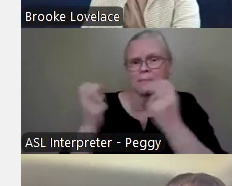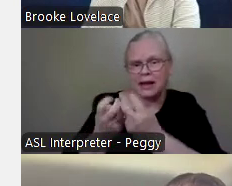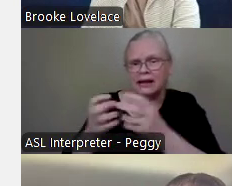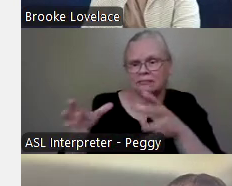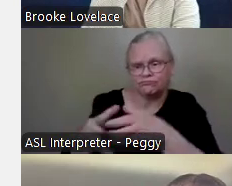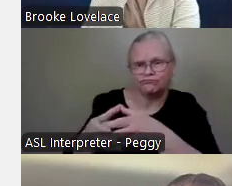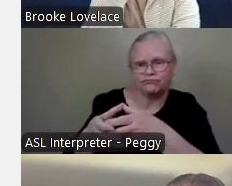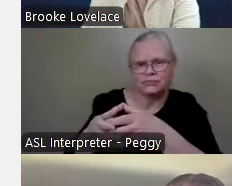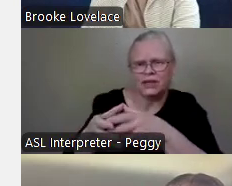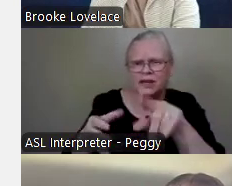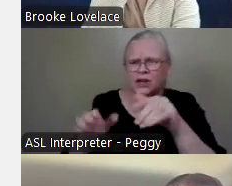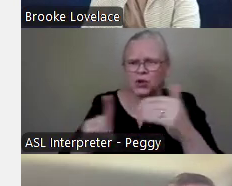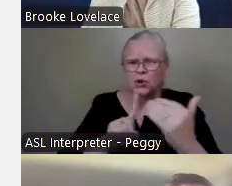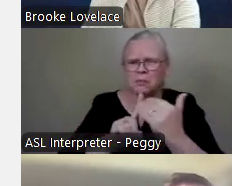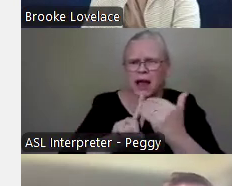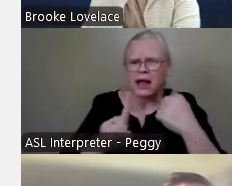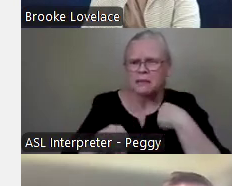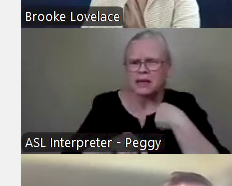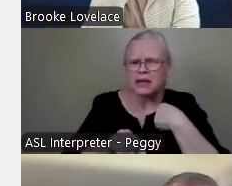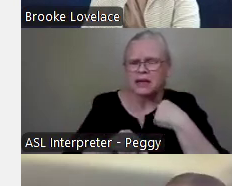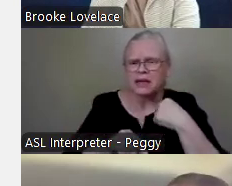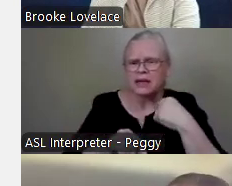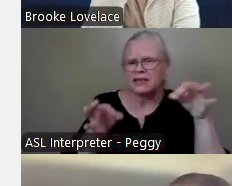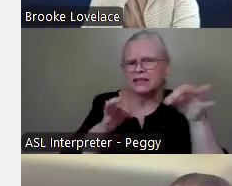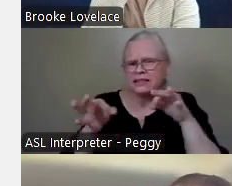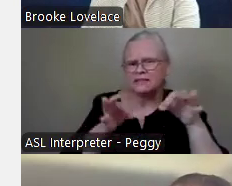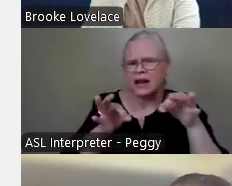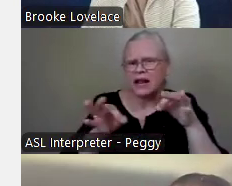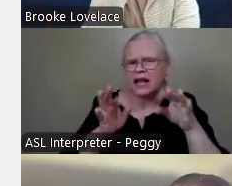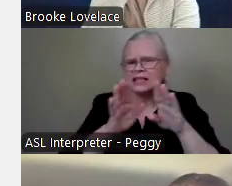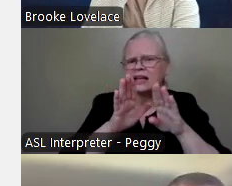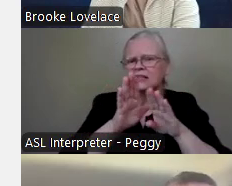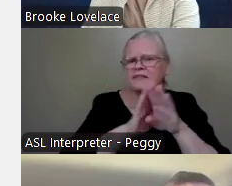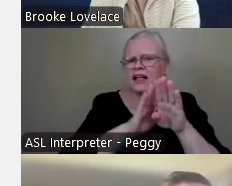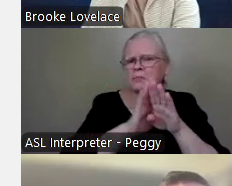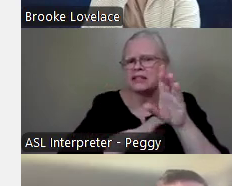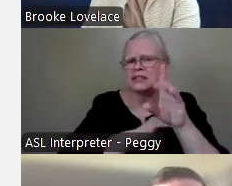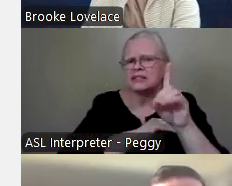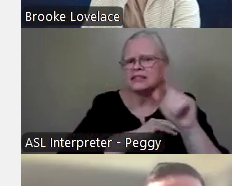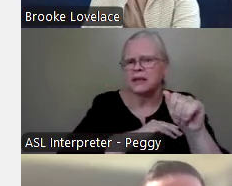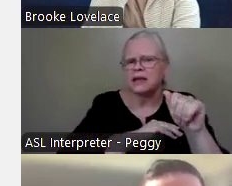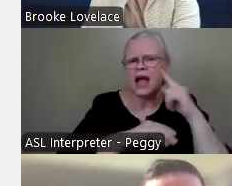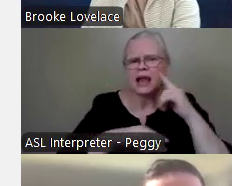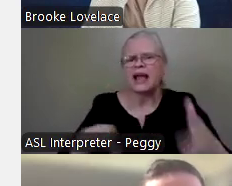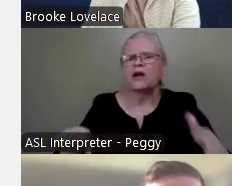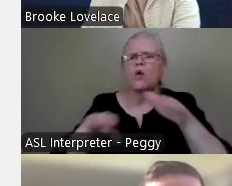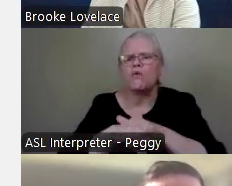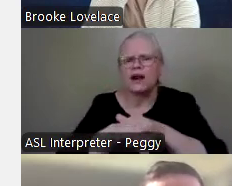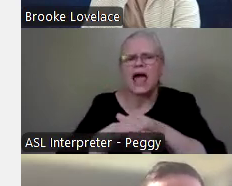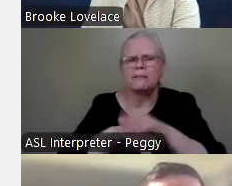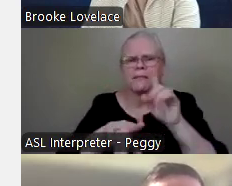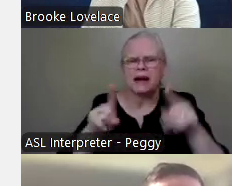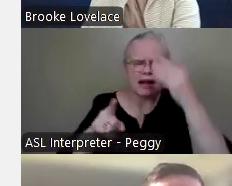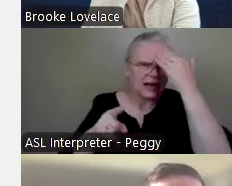Can you remind me the definition of developmental disability? Because I know it overlaps, but I can't think of the